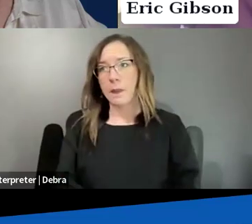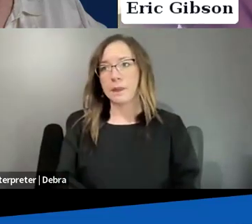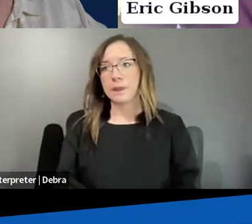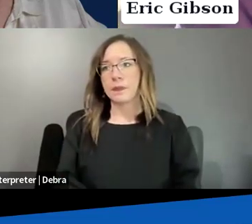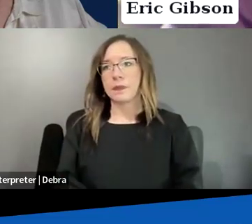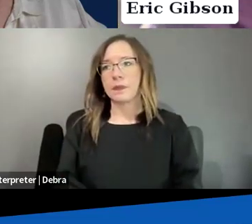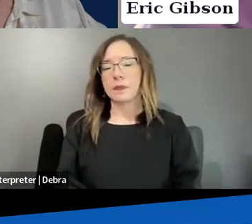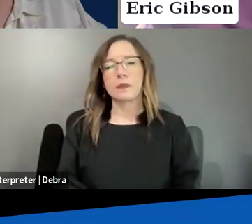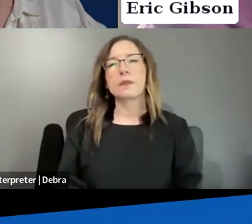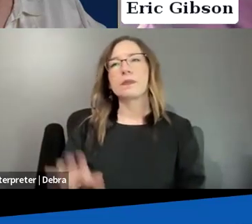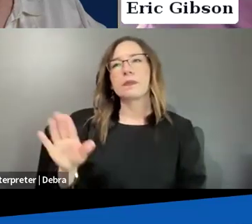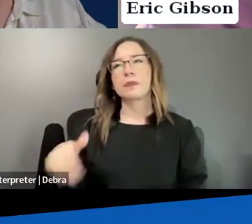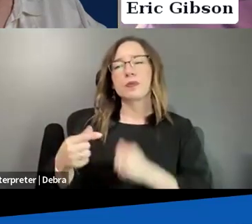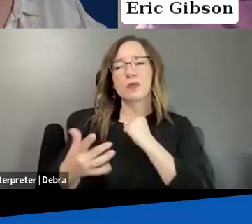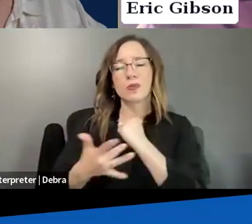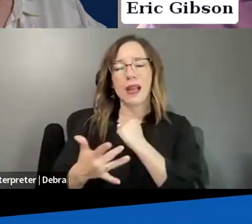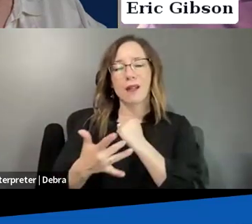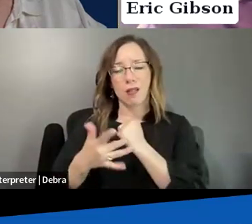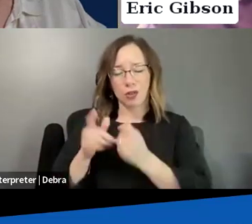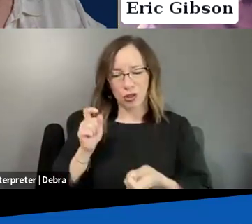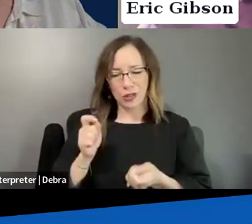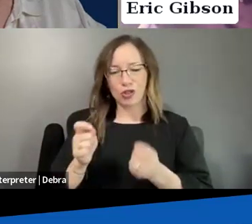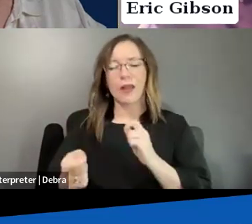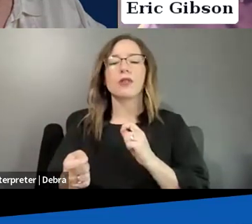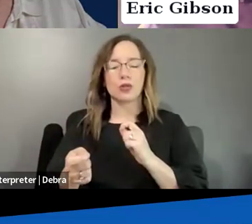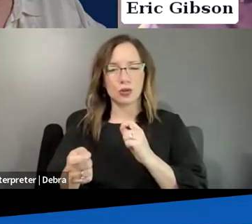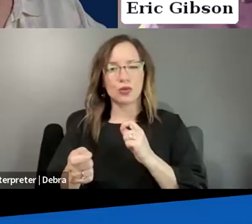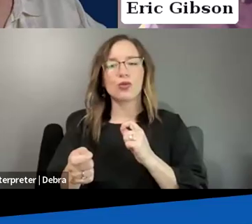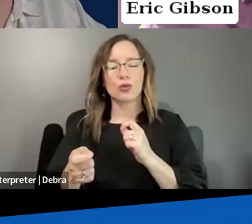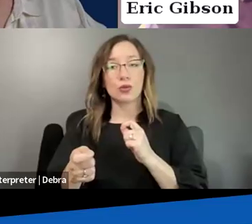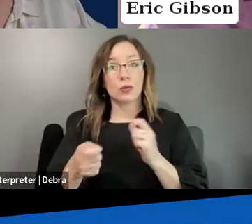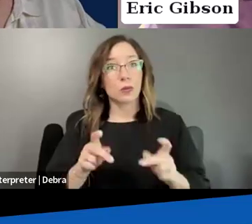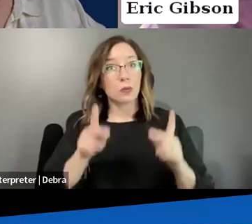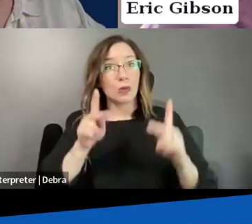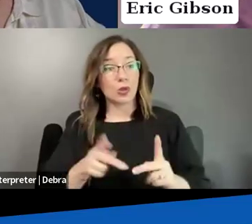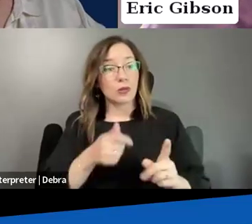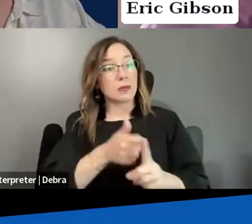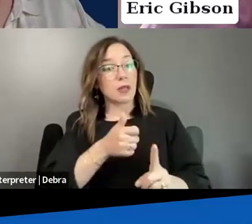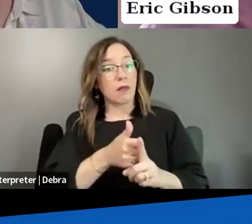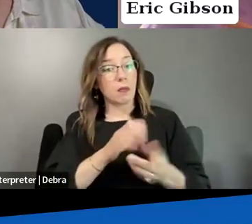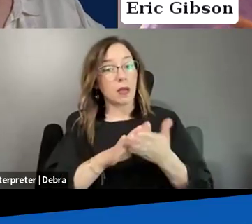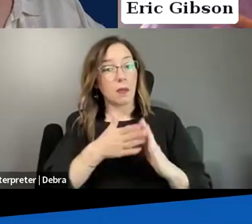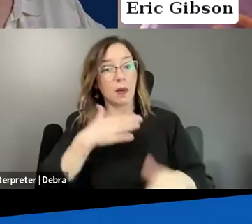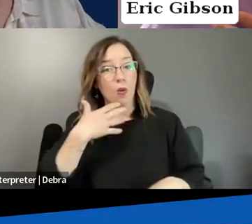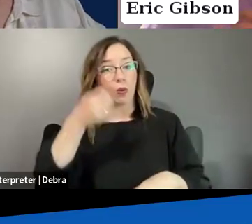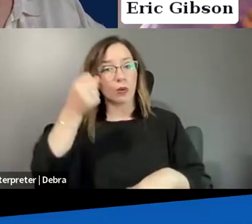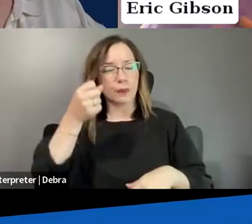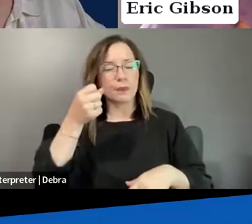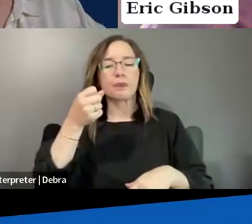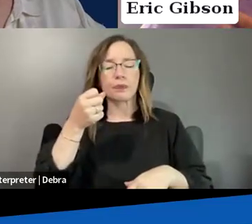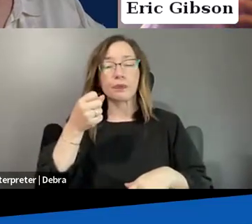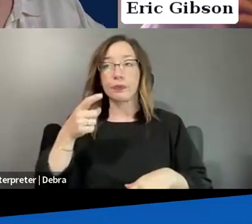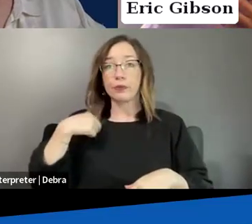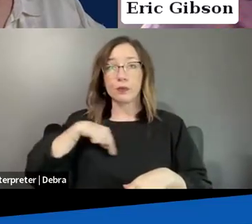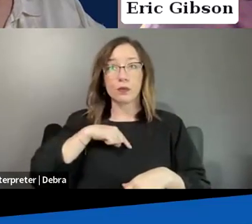Well, the technology has changed a lot, especially for a person that's aging. We, the